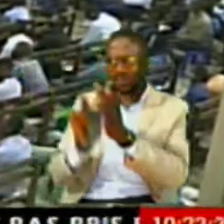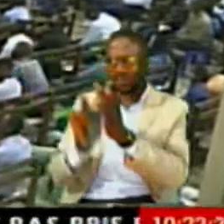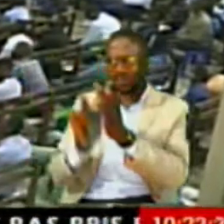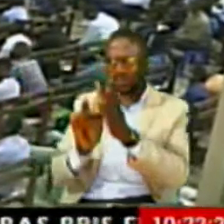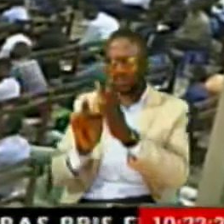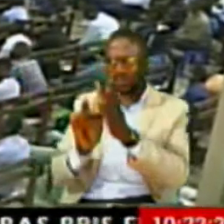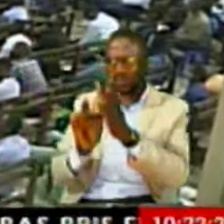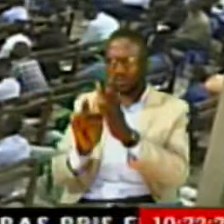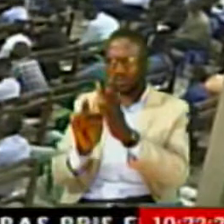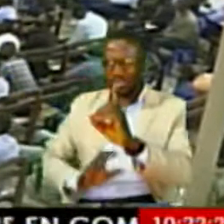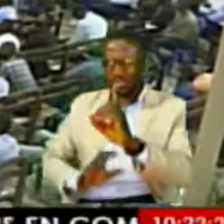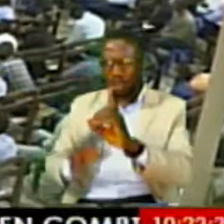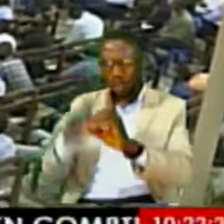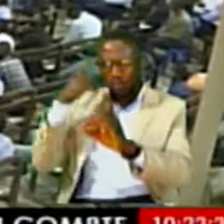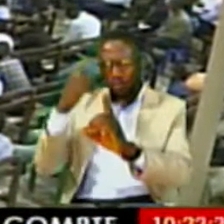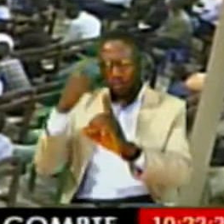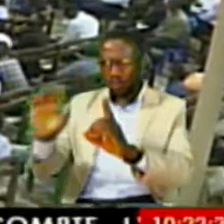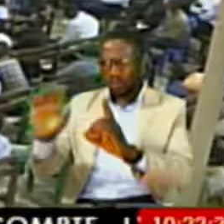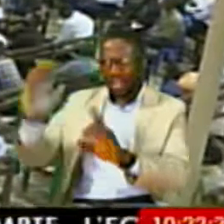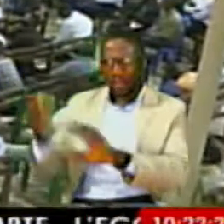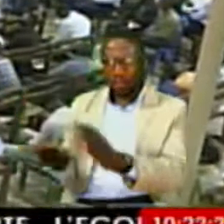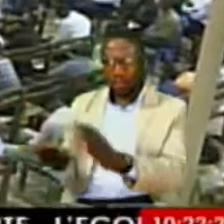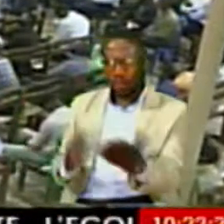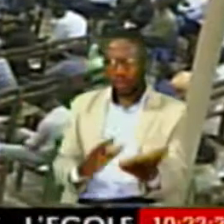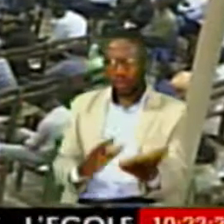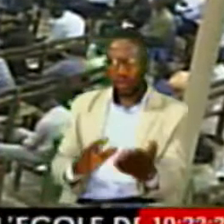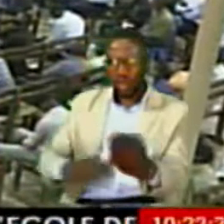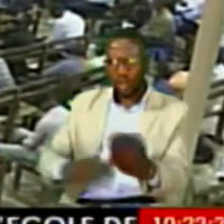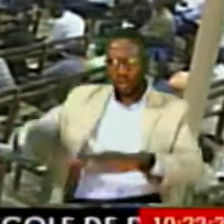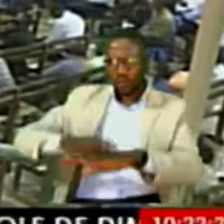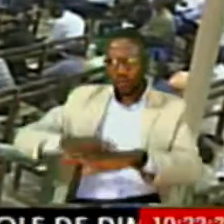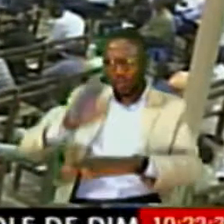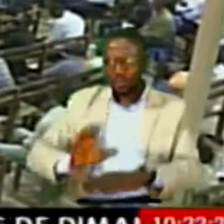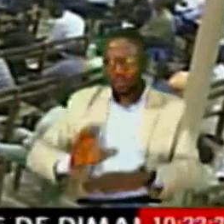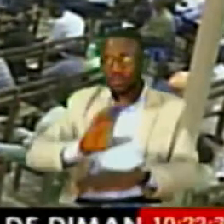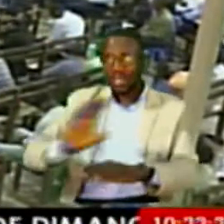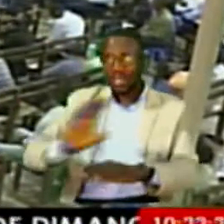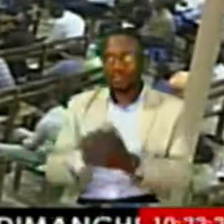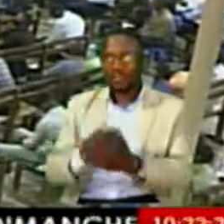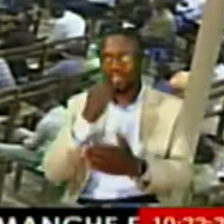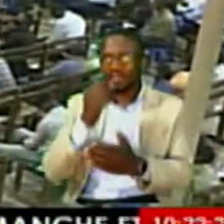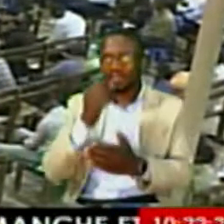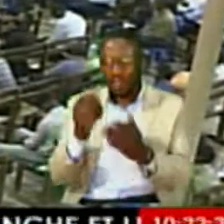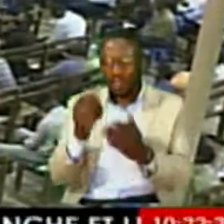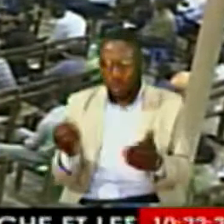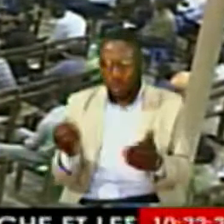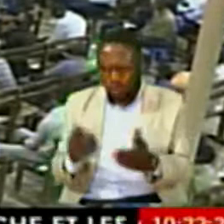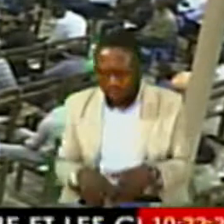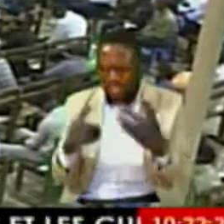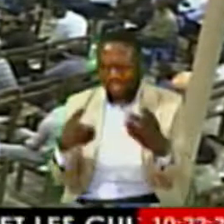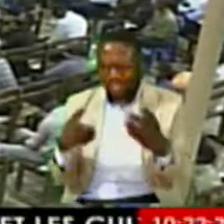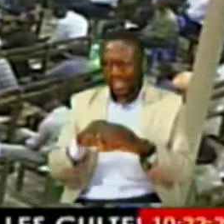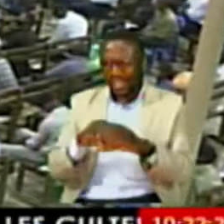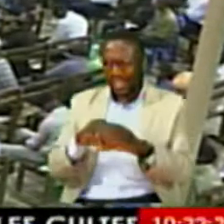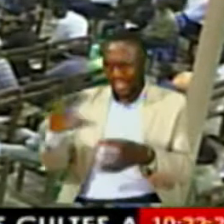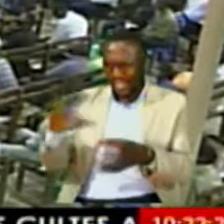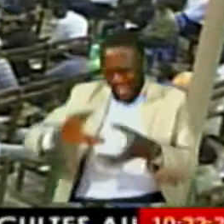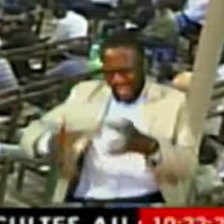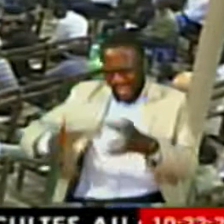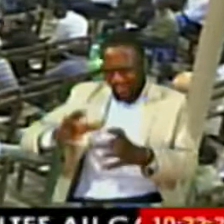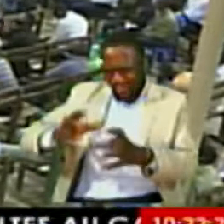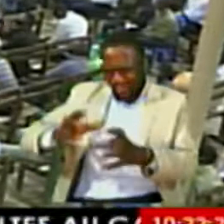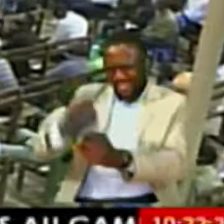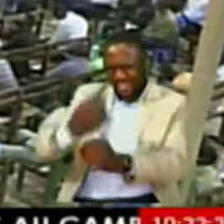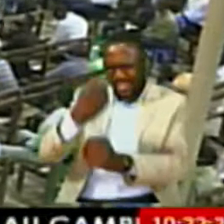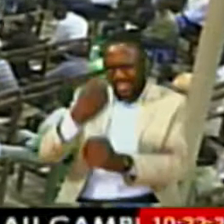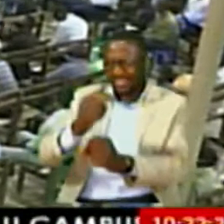died on the cross. Ce qu'il a fait sur la croix. What he did on the en cross. En commençant par cette œuvre-là. Starting by that work. Et toute